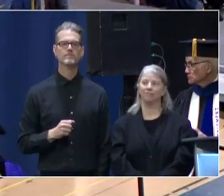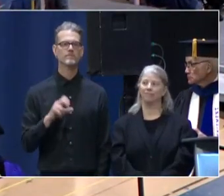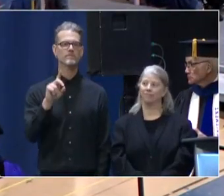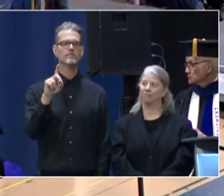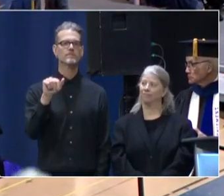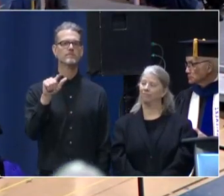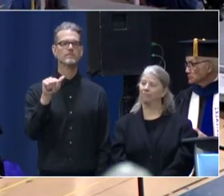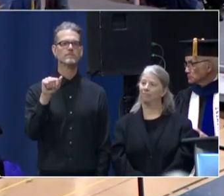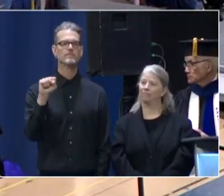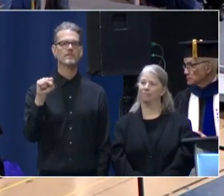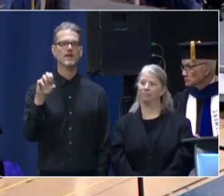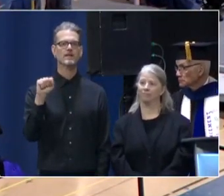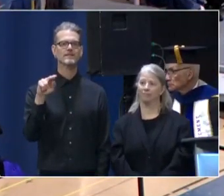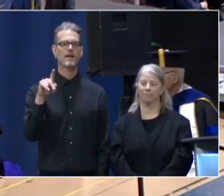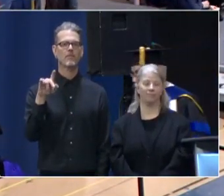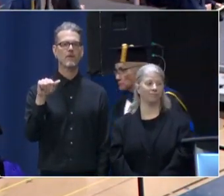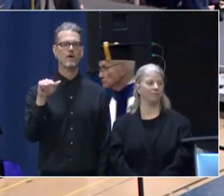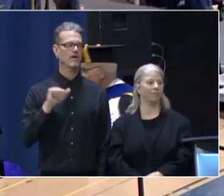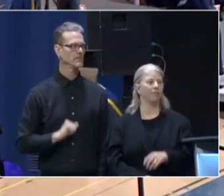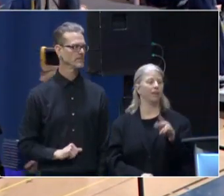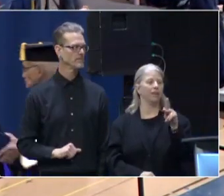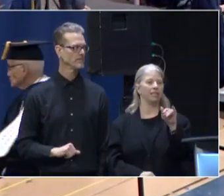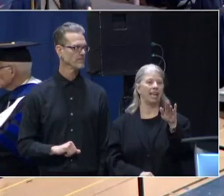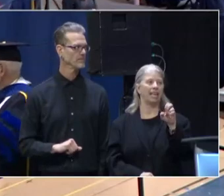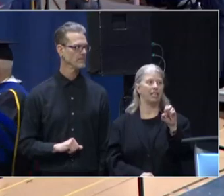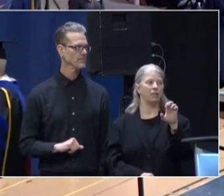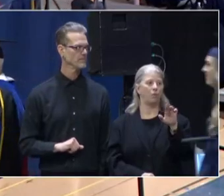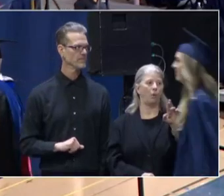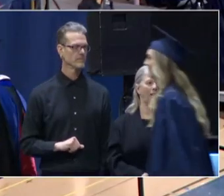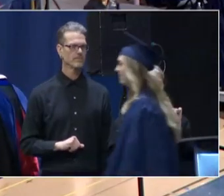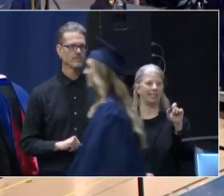Dallas Sapla. Katie Kulik.